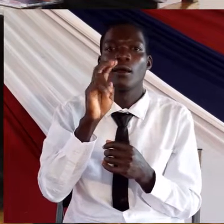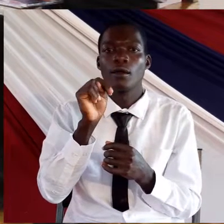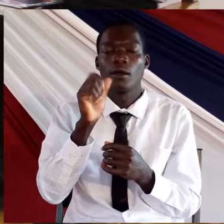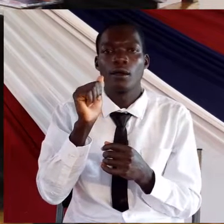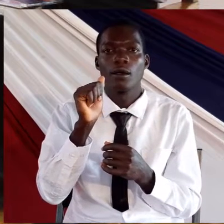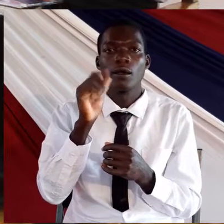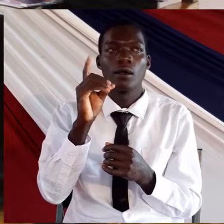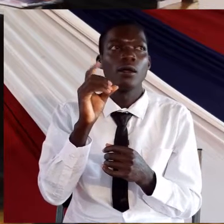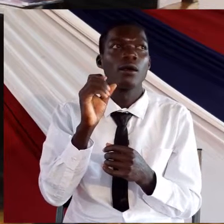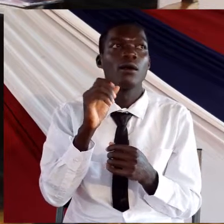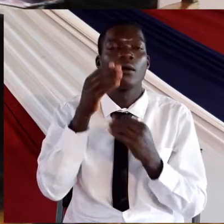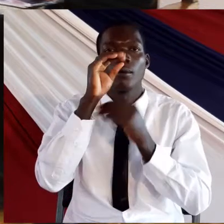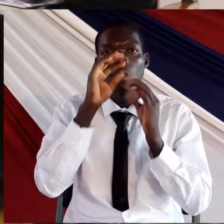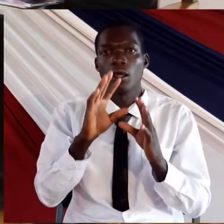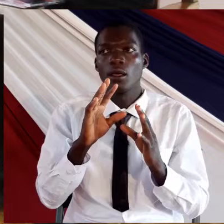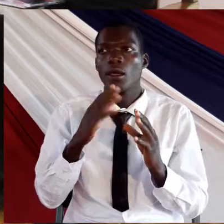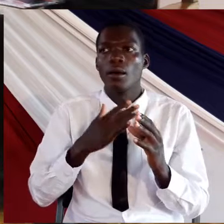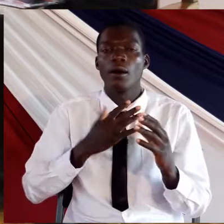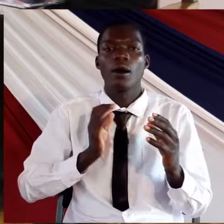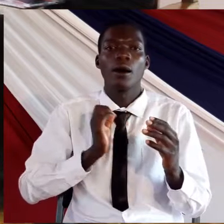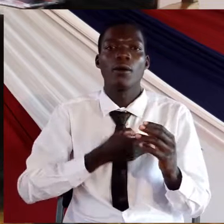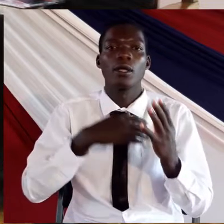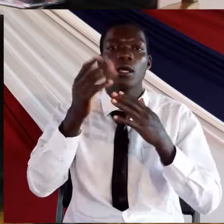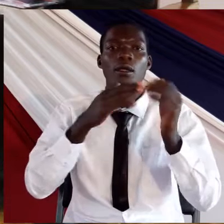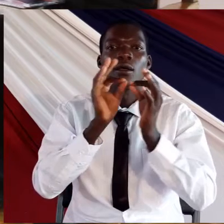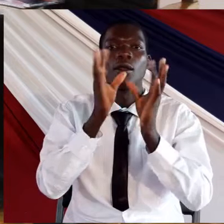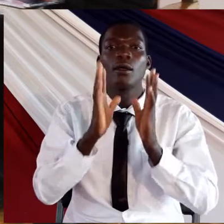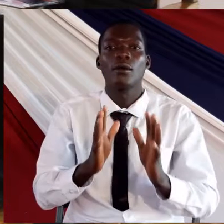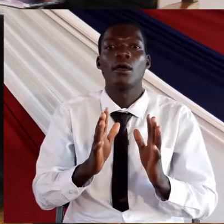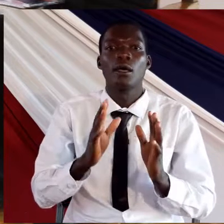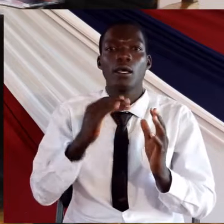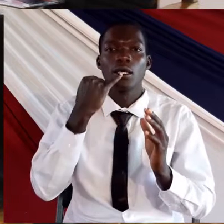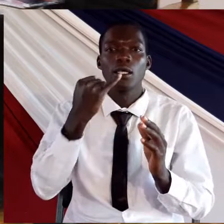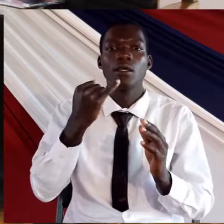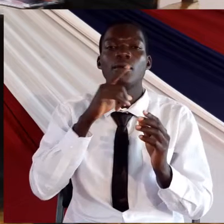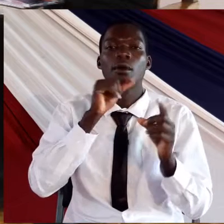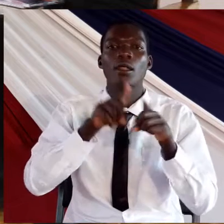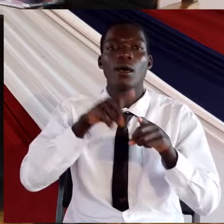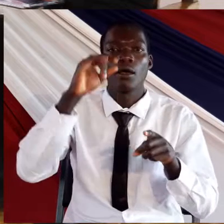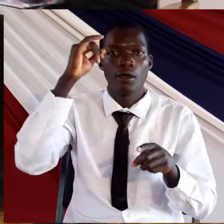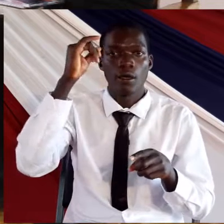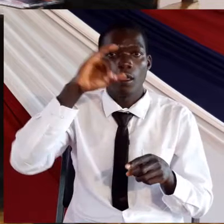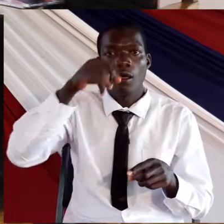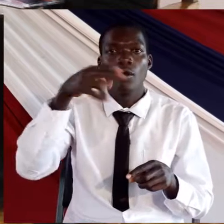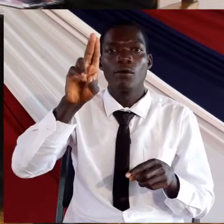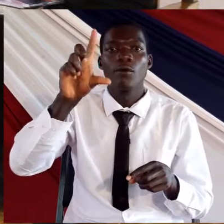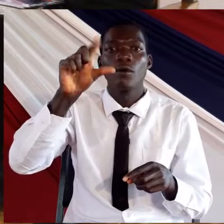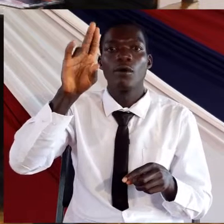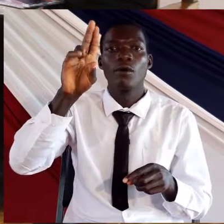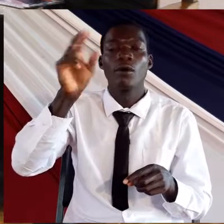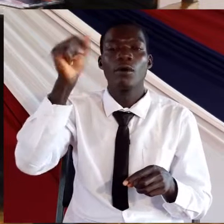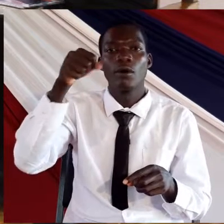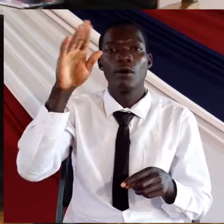for joining us. Our sign language interpreter is Brother Julius Otieno, and